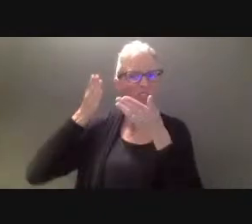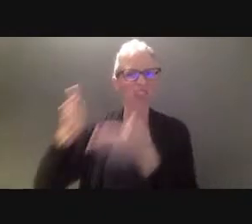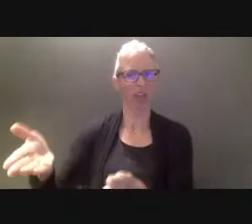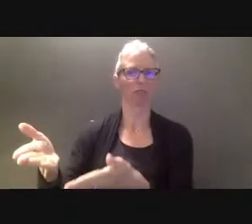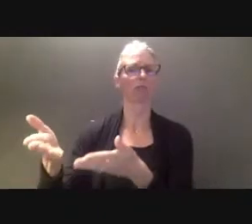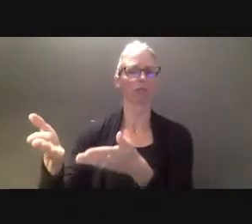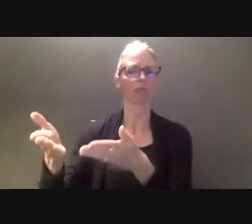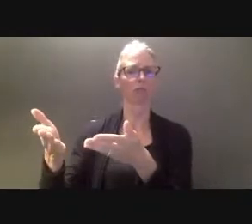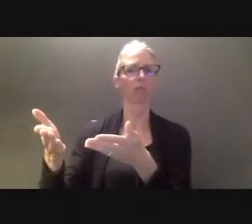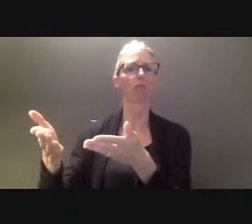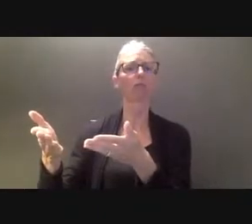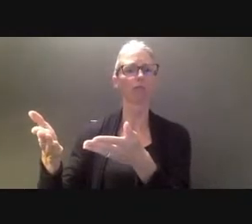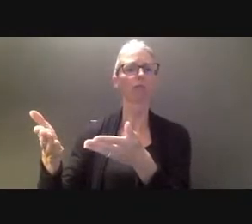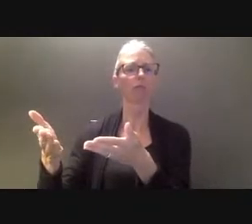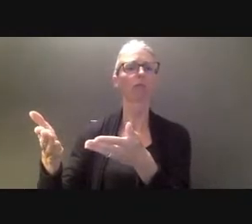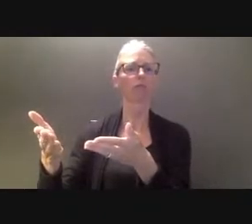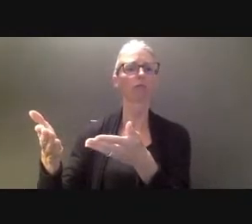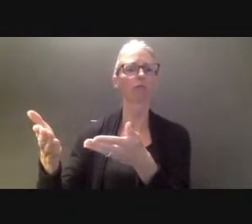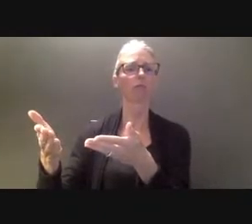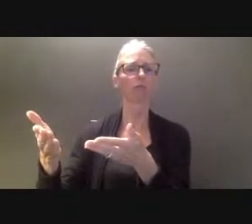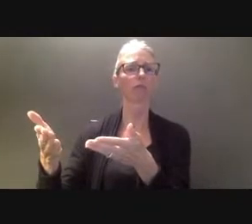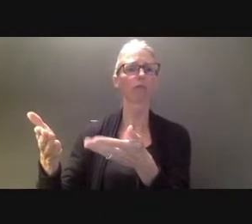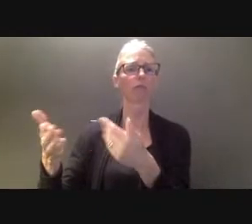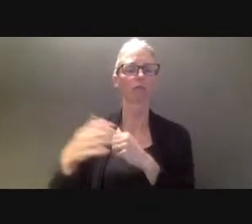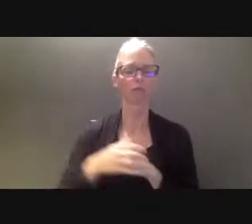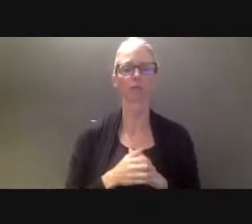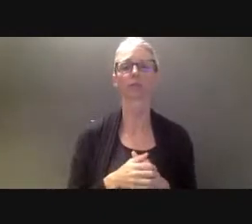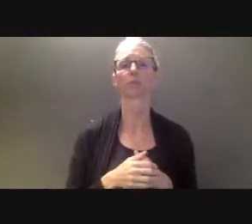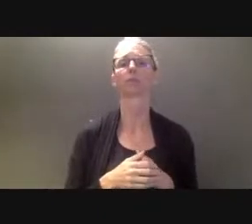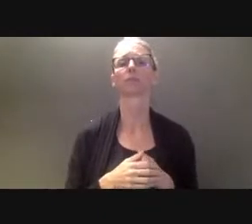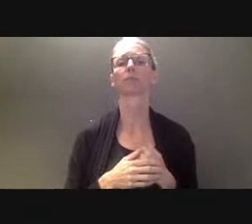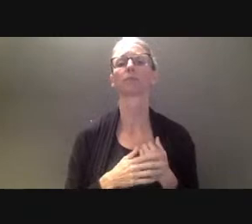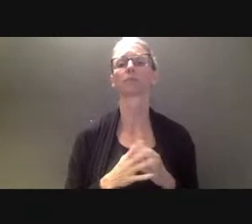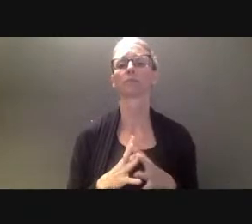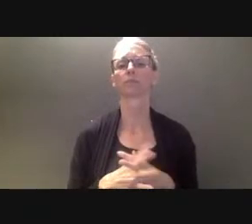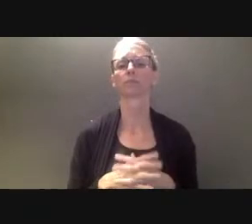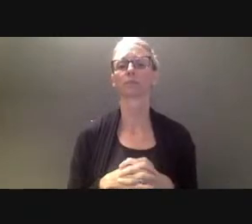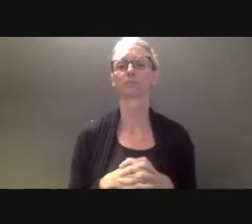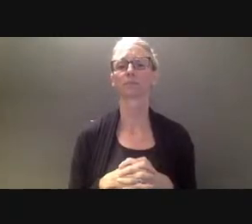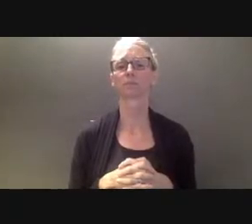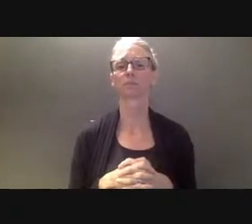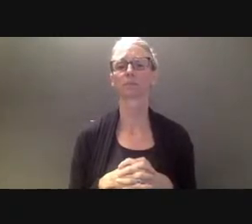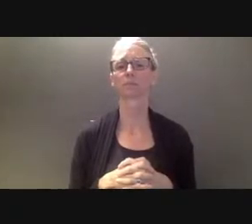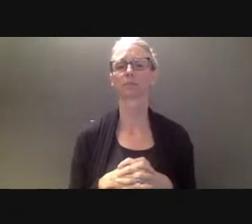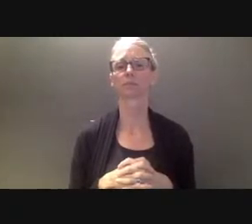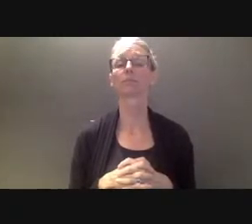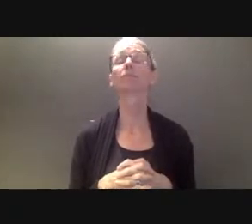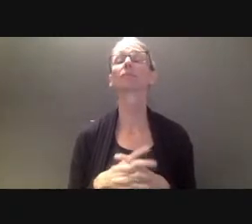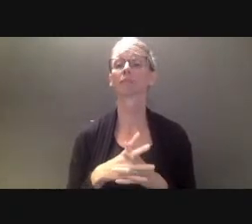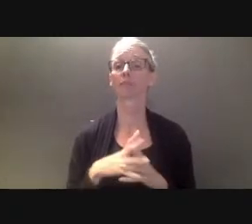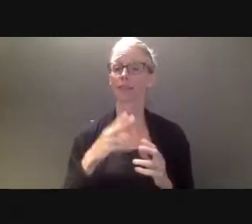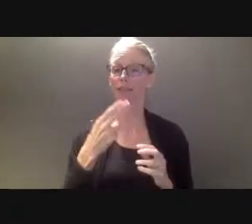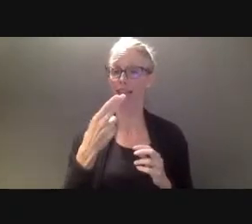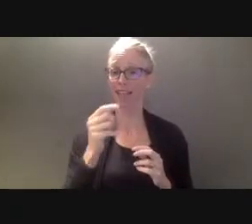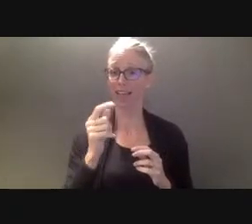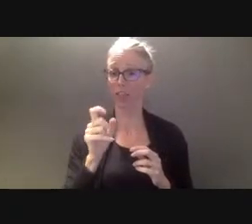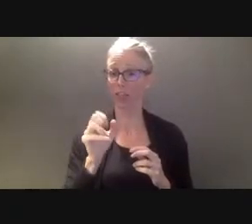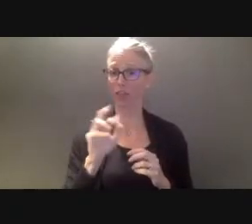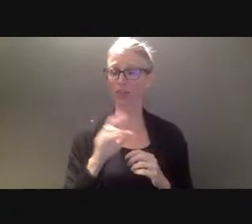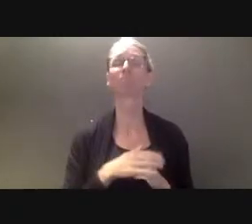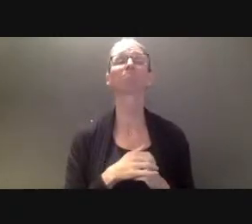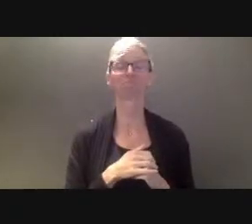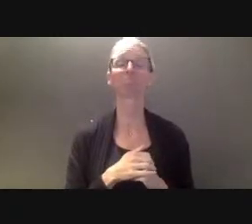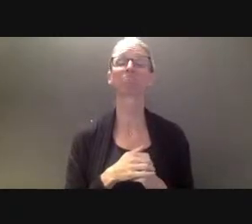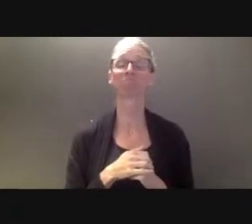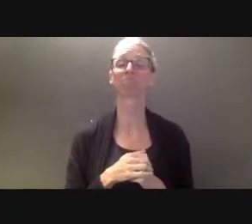an accidental side effect of what the day looks like? Yeah, I think going back to that example